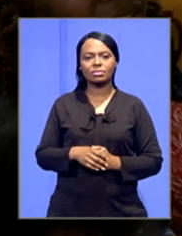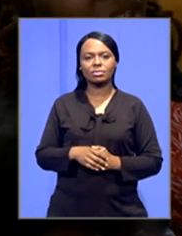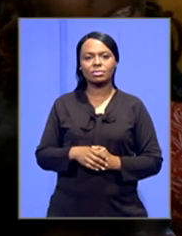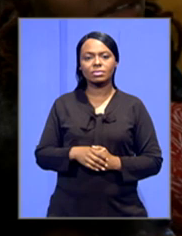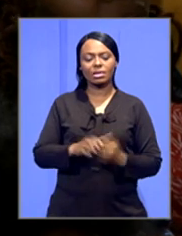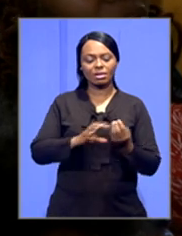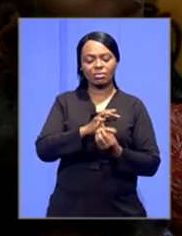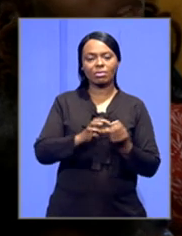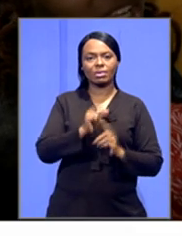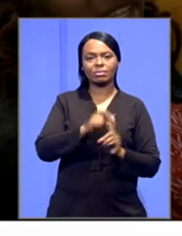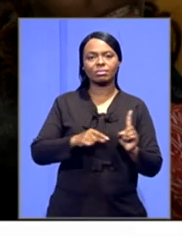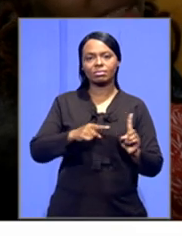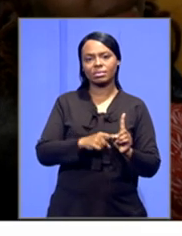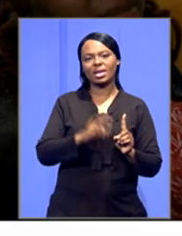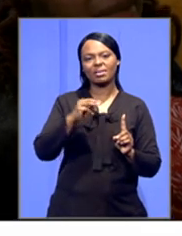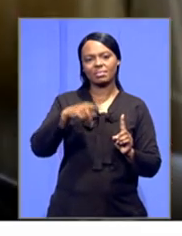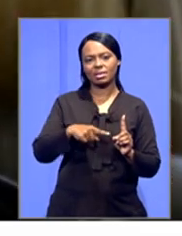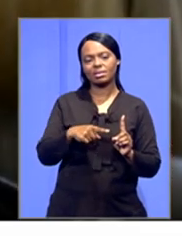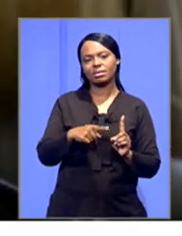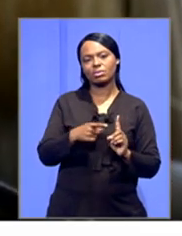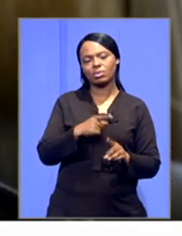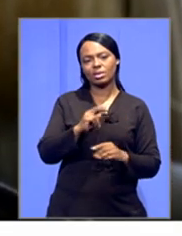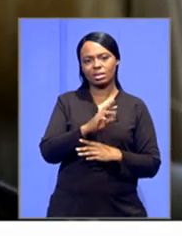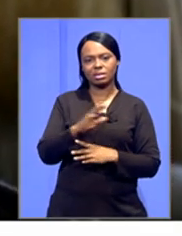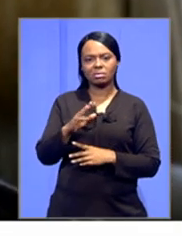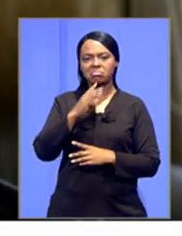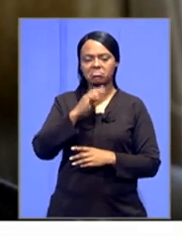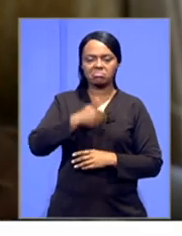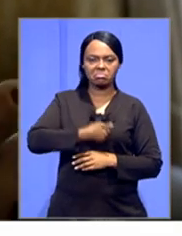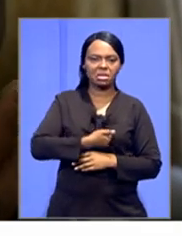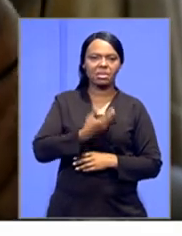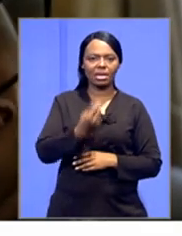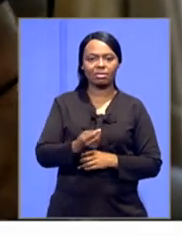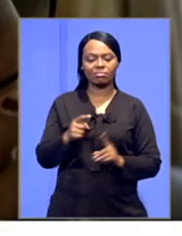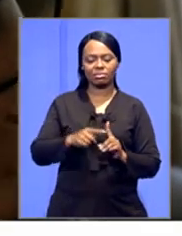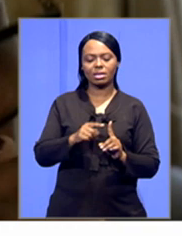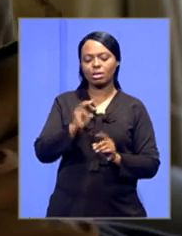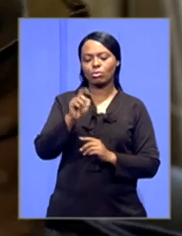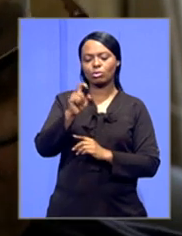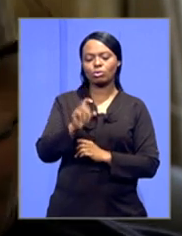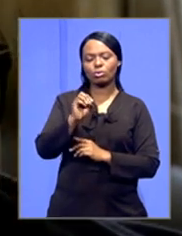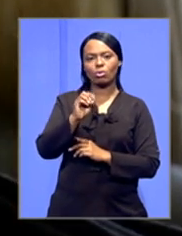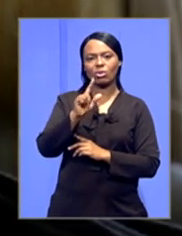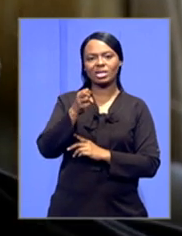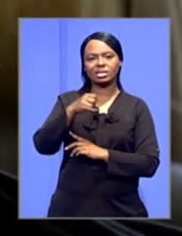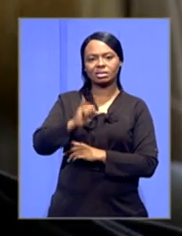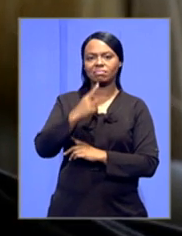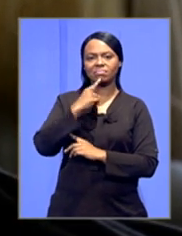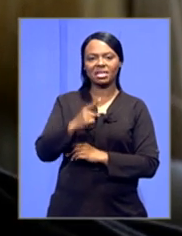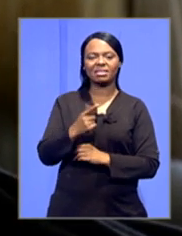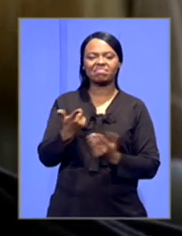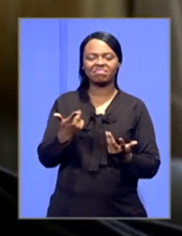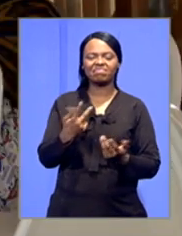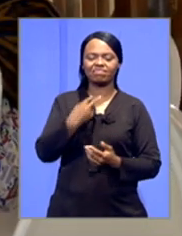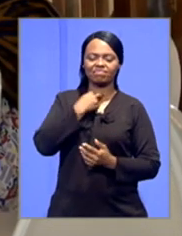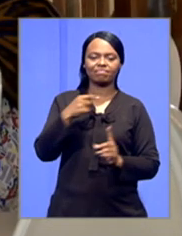Lelapa lena le tlhalosa ga le utlwile botlhoko. Lefu la Mqolisi Sokotsha le tlhaloswa ga e se tatlhegelo fela go lelapa